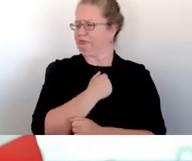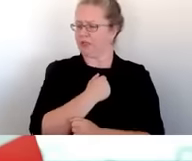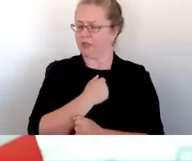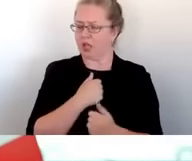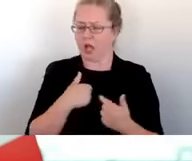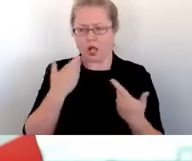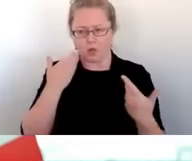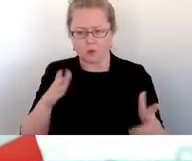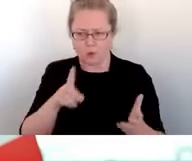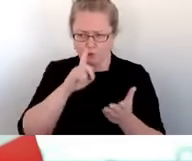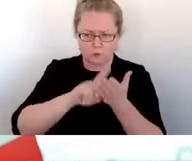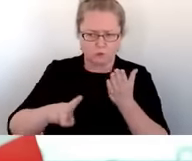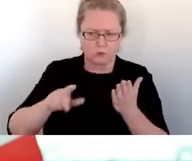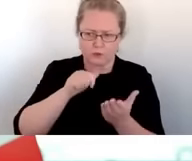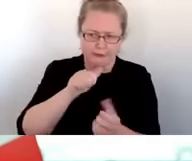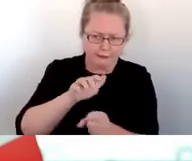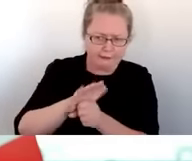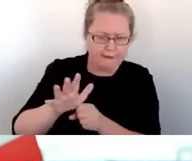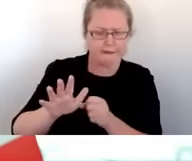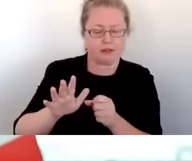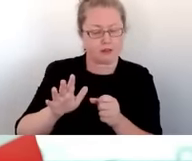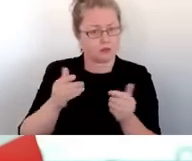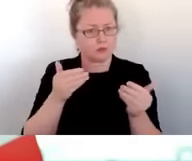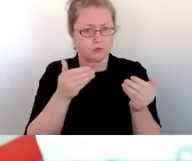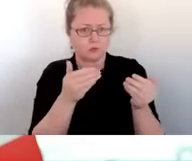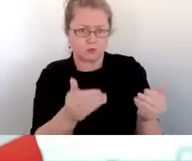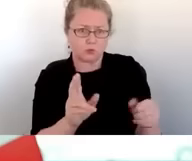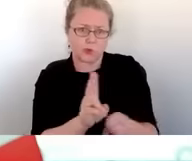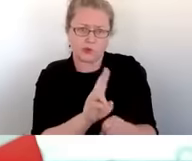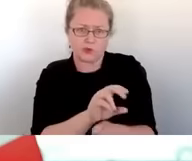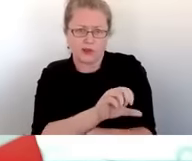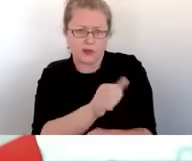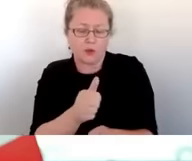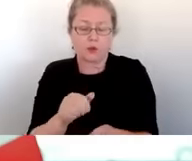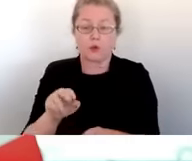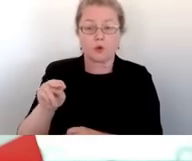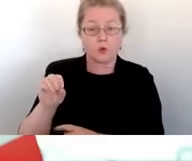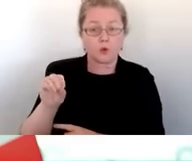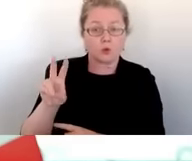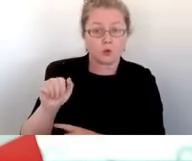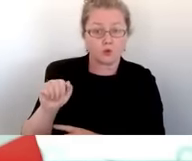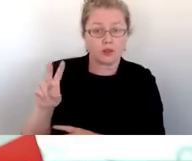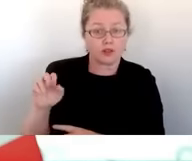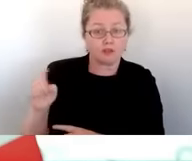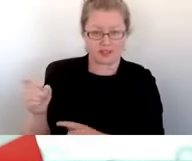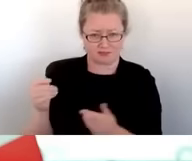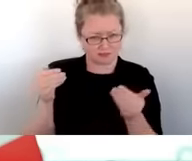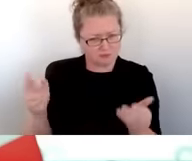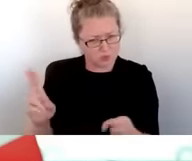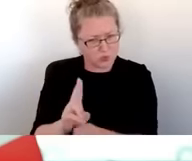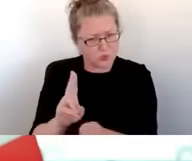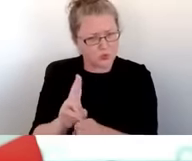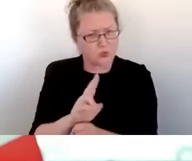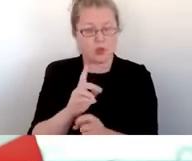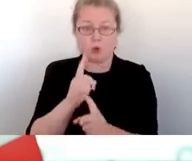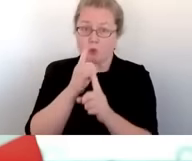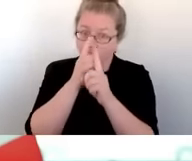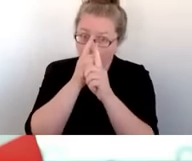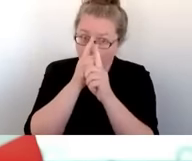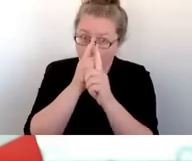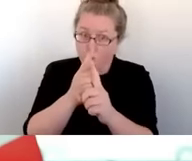booster with either the existing vaccines that you're very familiar with or with Novavax or Janssen. We really want people to be protected for